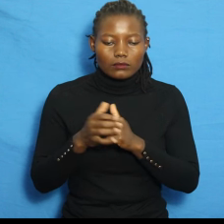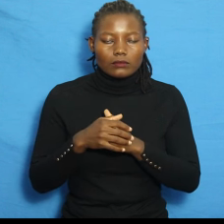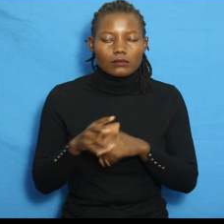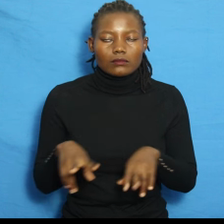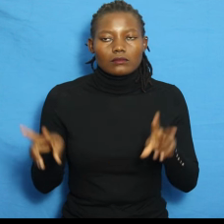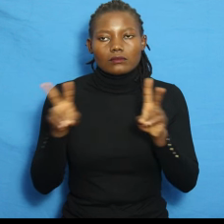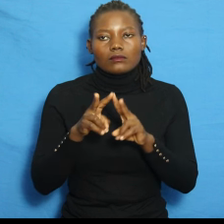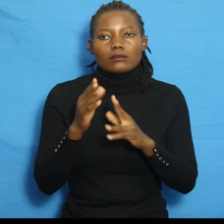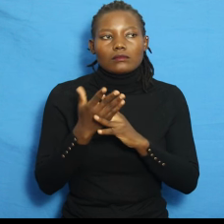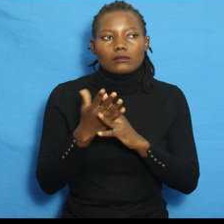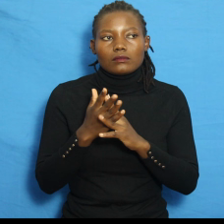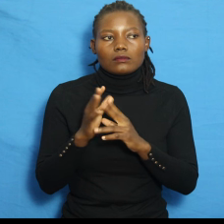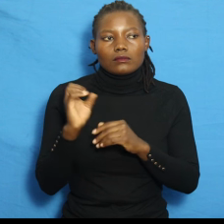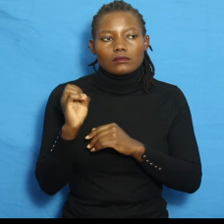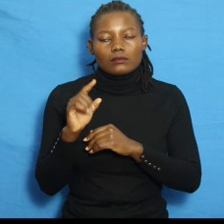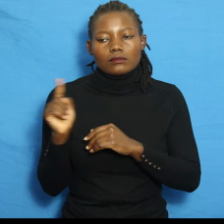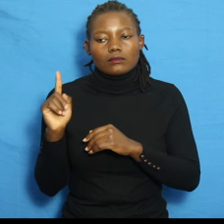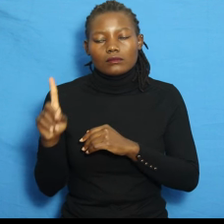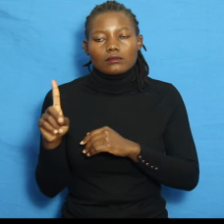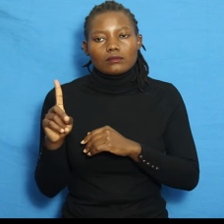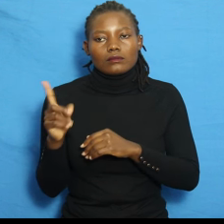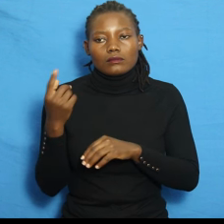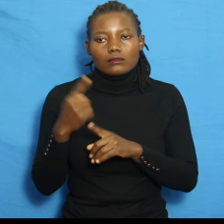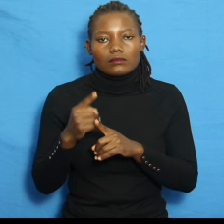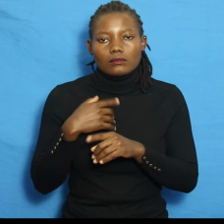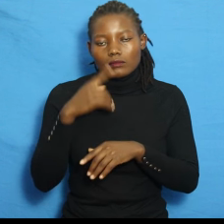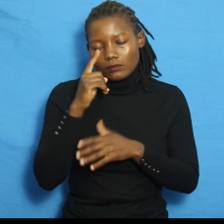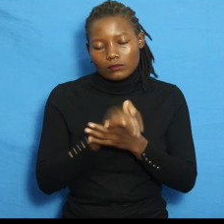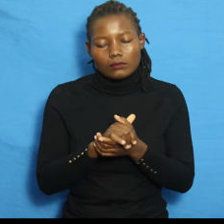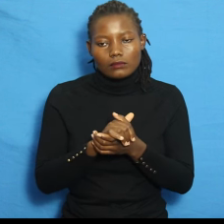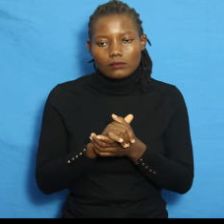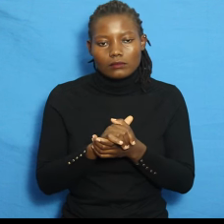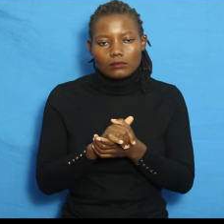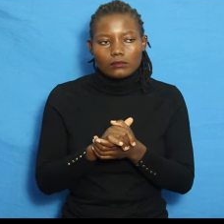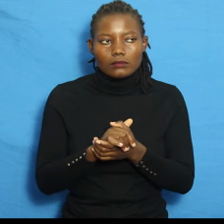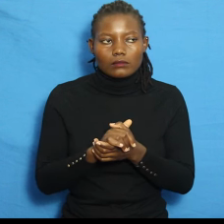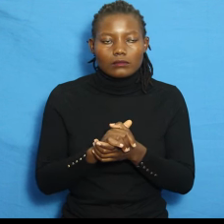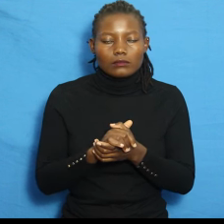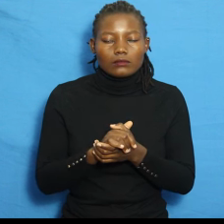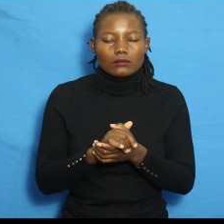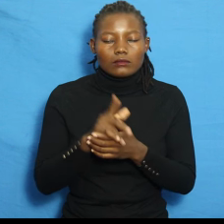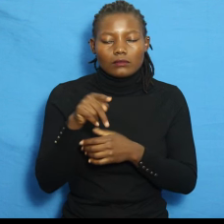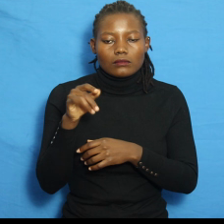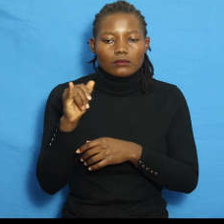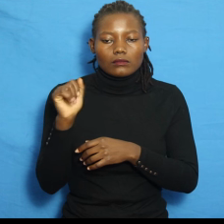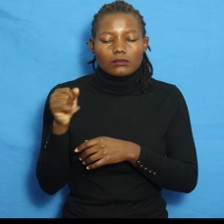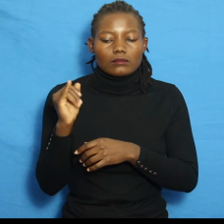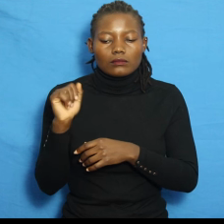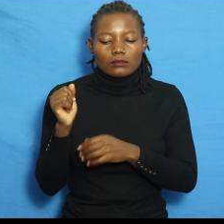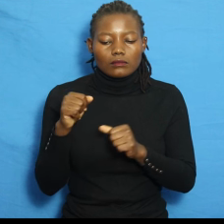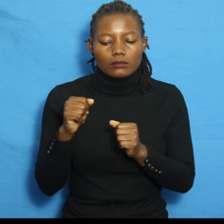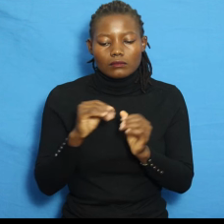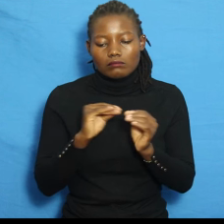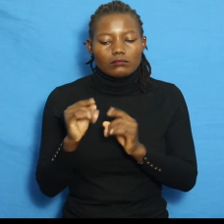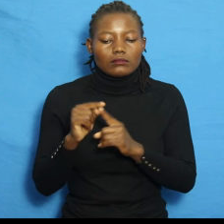between, usually in sports, it's a value between 0 and 1, but I believe in physics it can